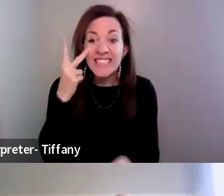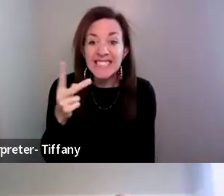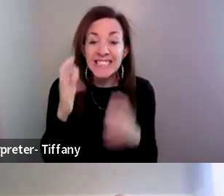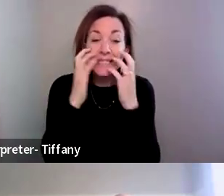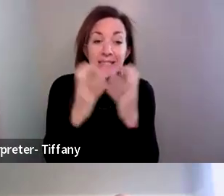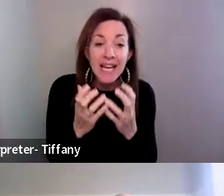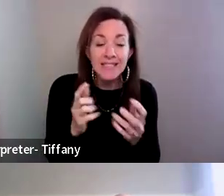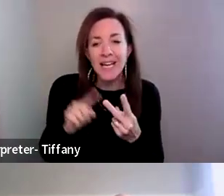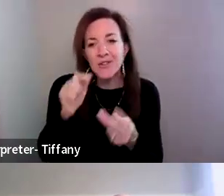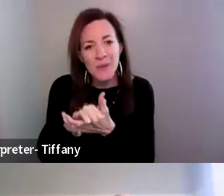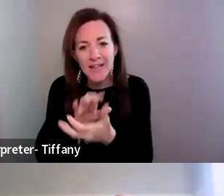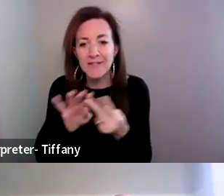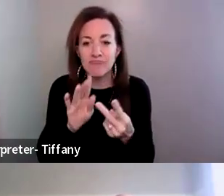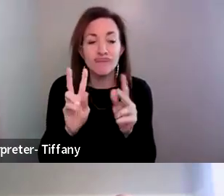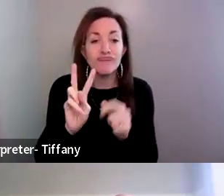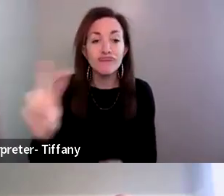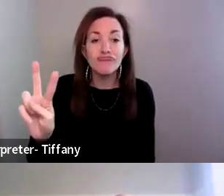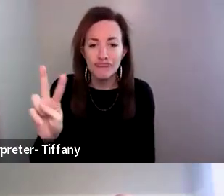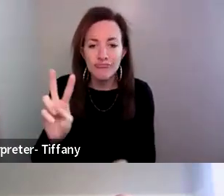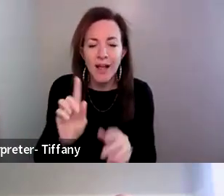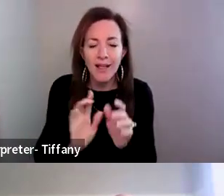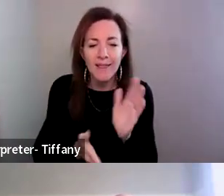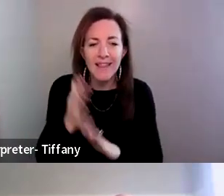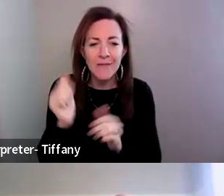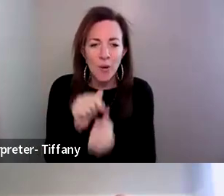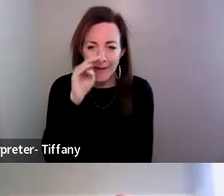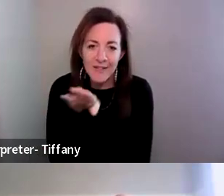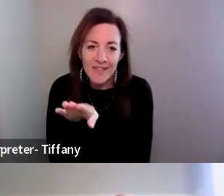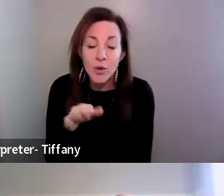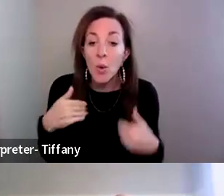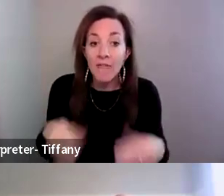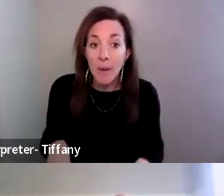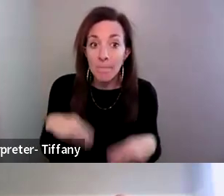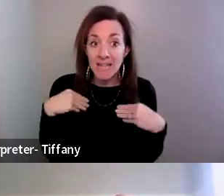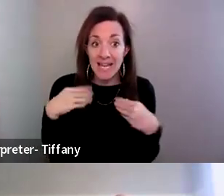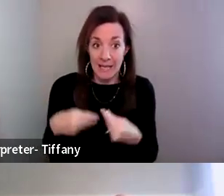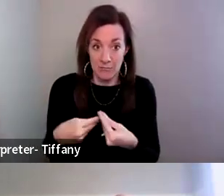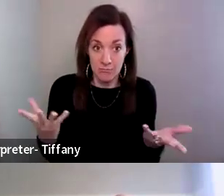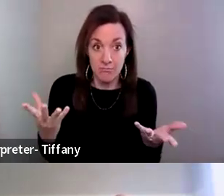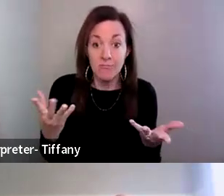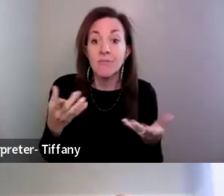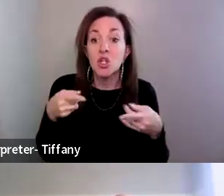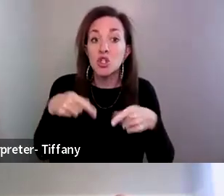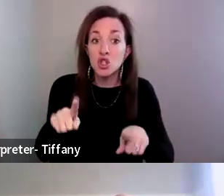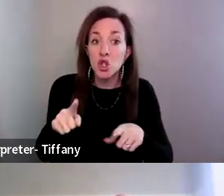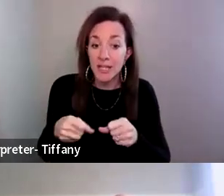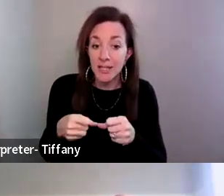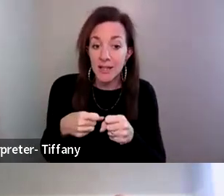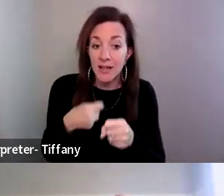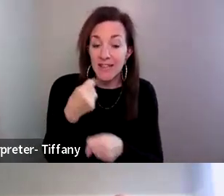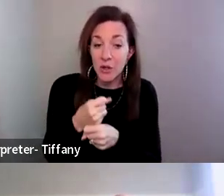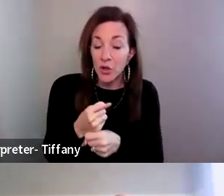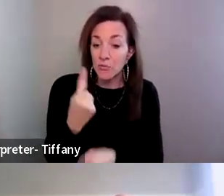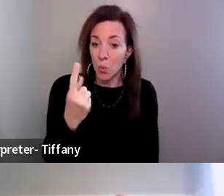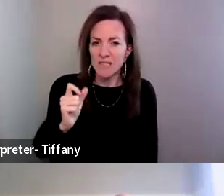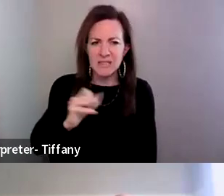Mrs. Claus. They'll walk away with one of these. We also have blanket giveaways. So throughout the year, one of our